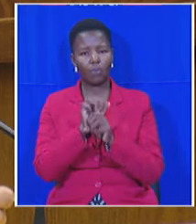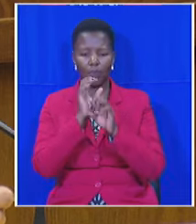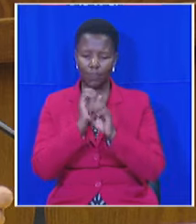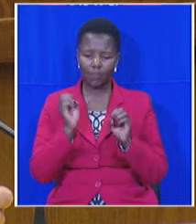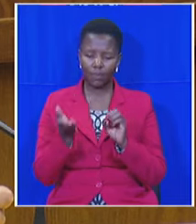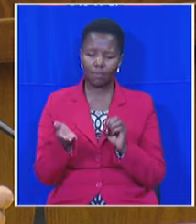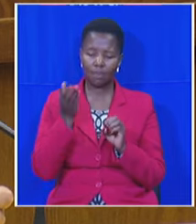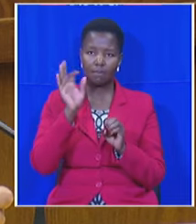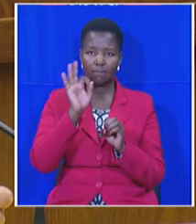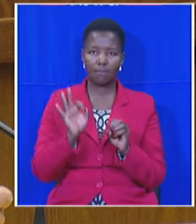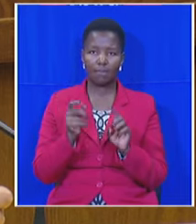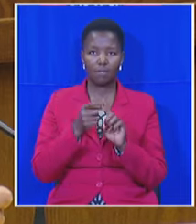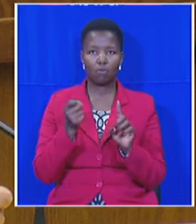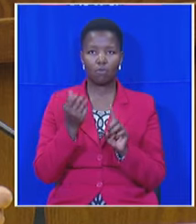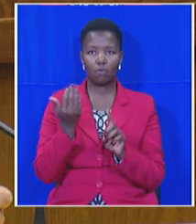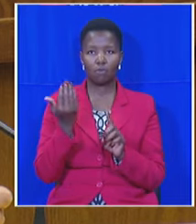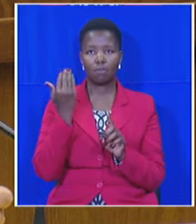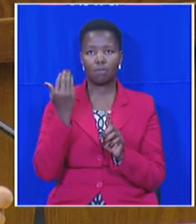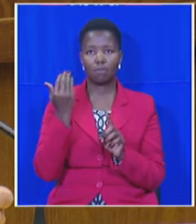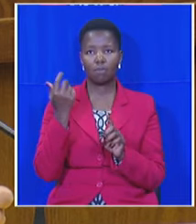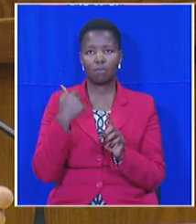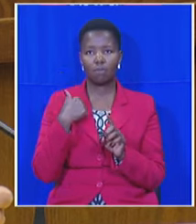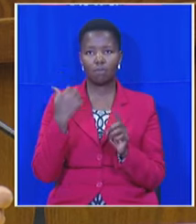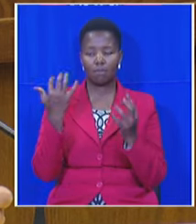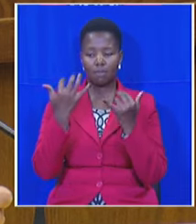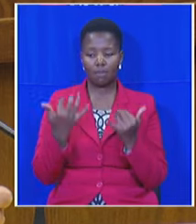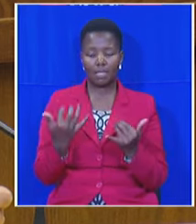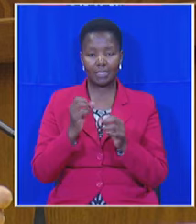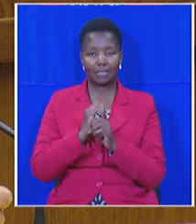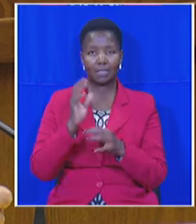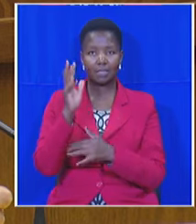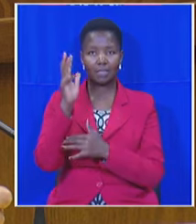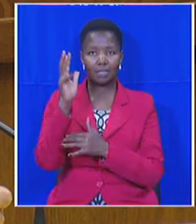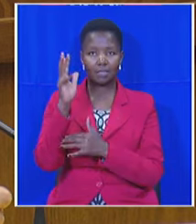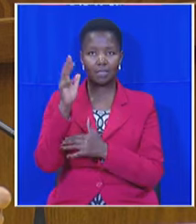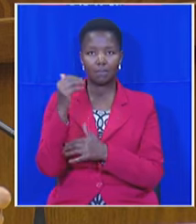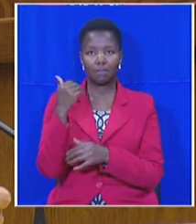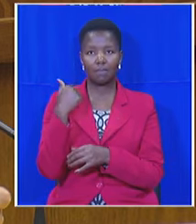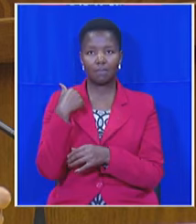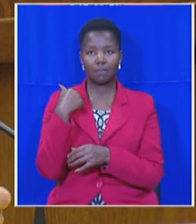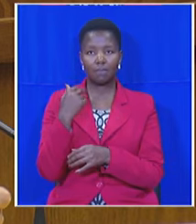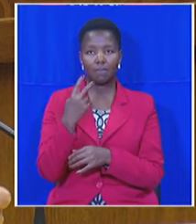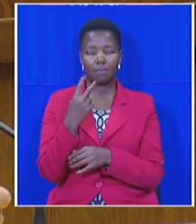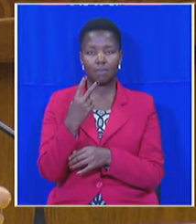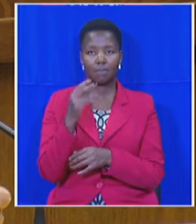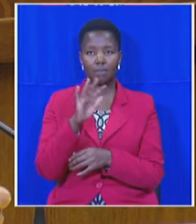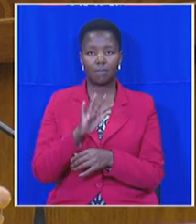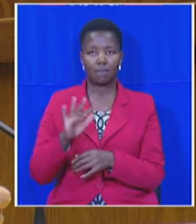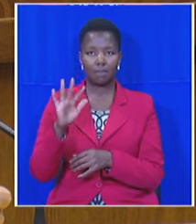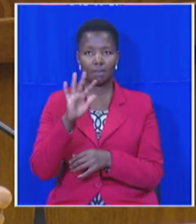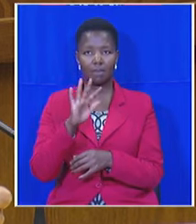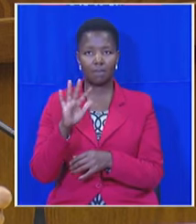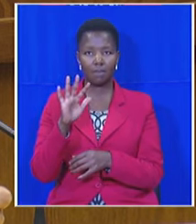begrotingsdebat toespraak slegs 2 weke gelede nie. Daar is tans Honorable members, please.